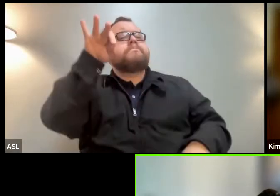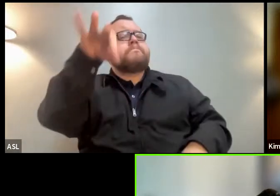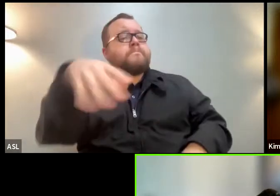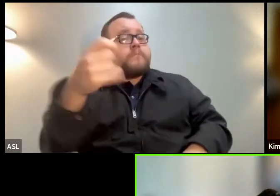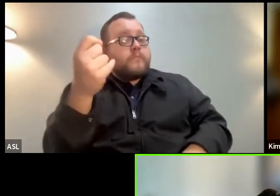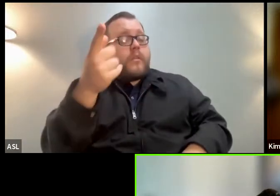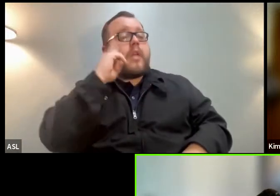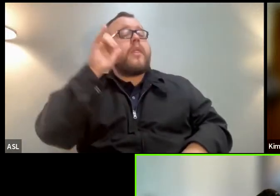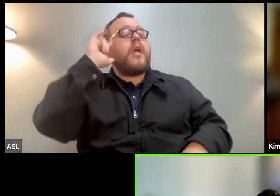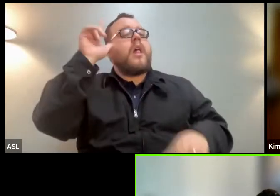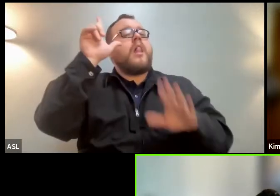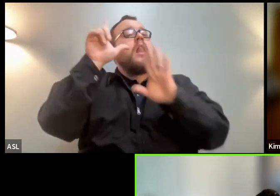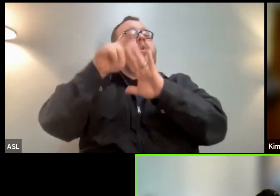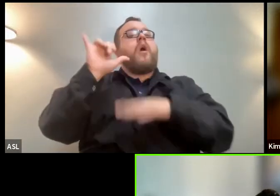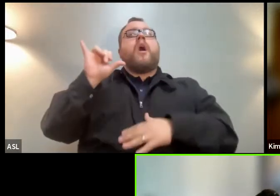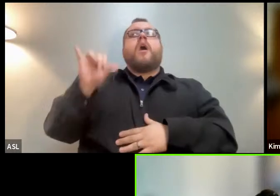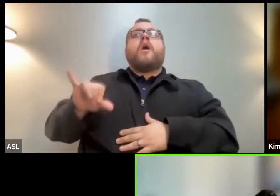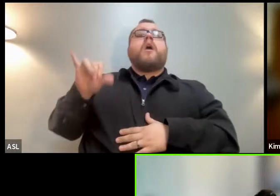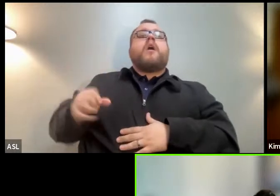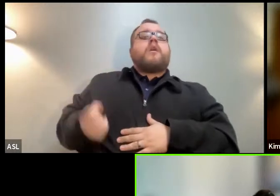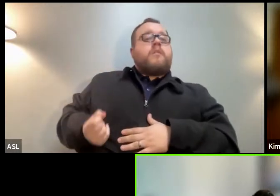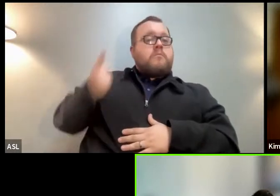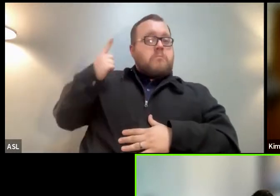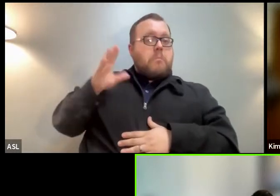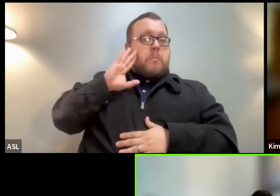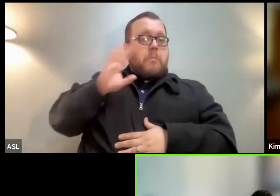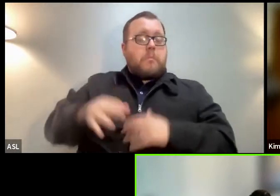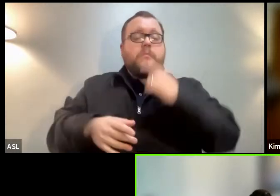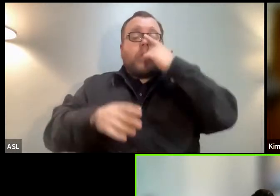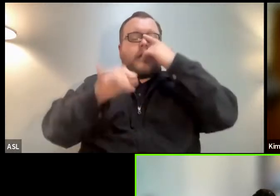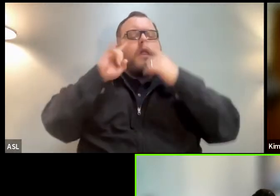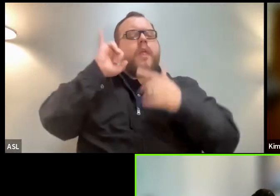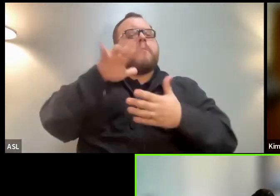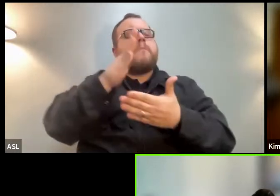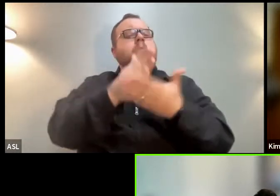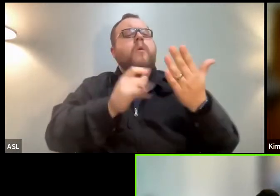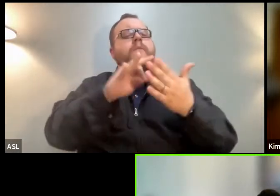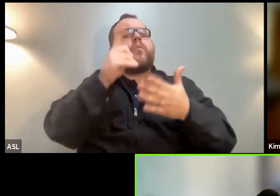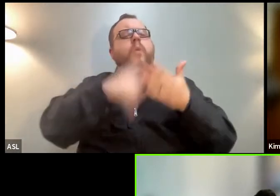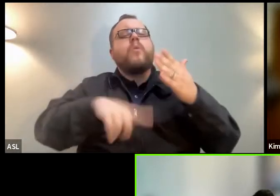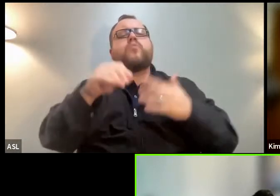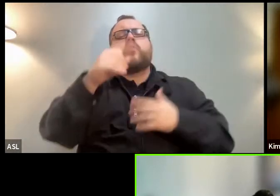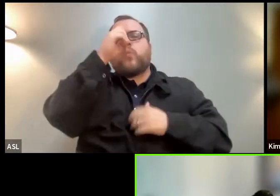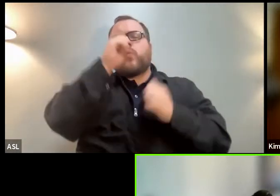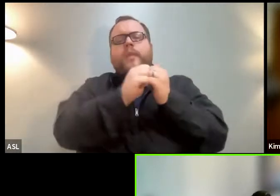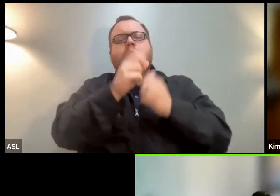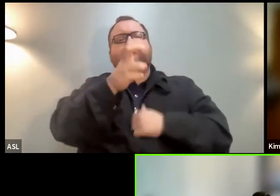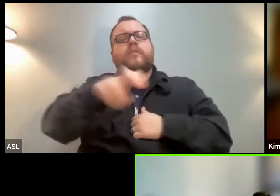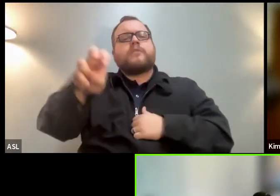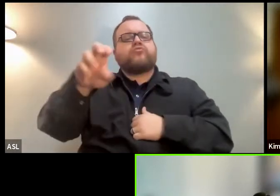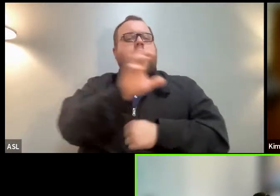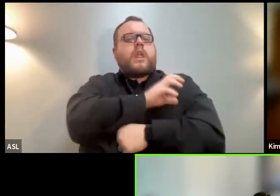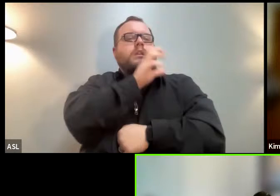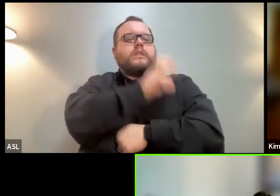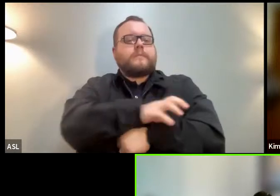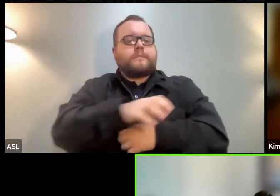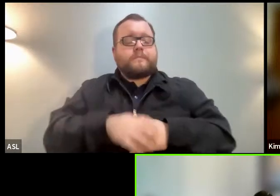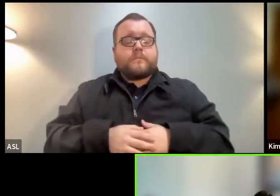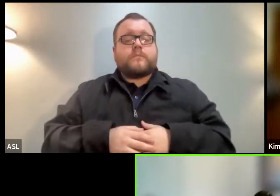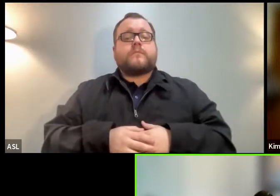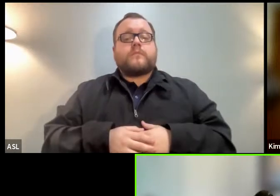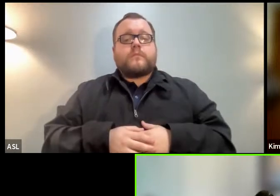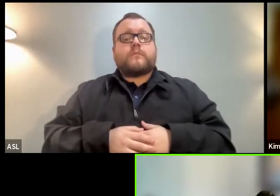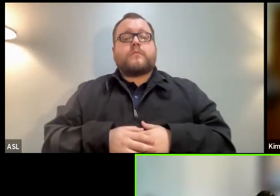of what we're doing in a transition, in our transition clinic, is just really, a lot of